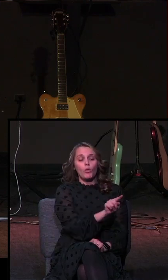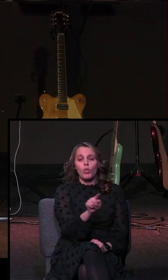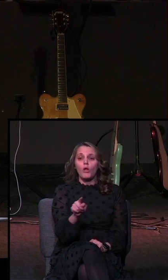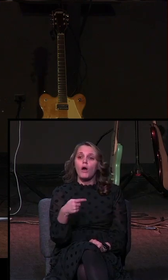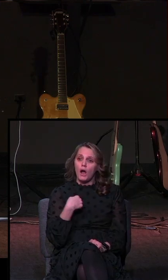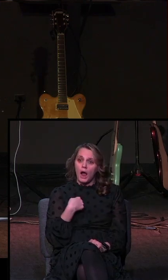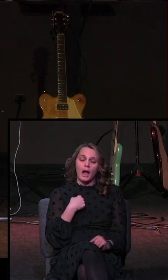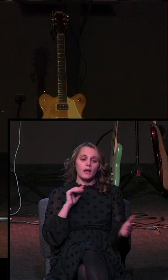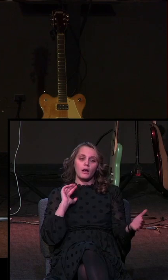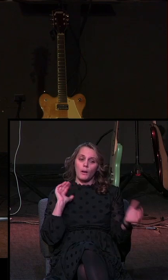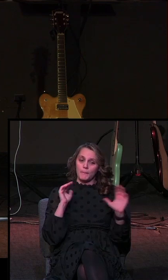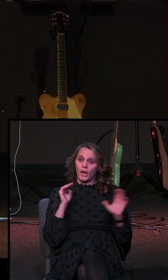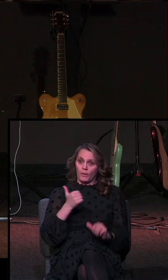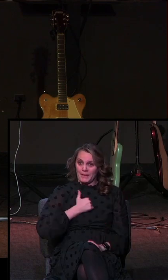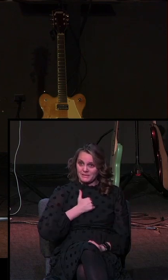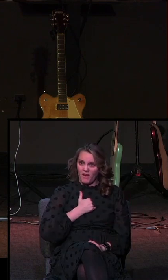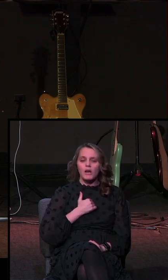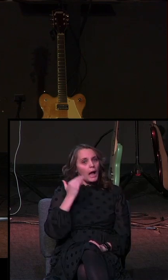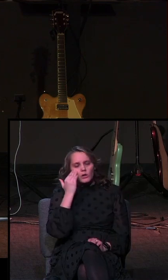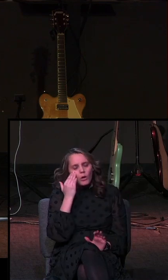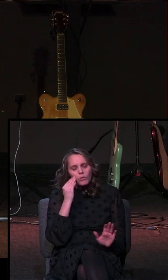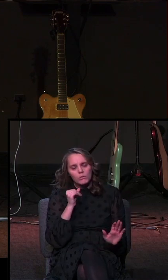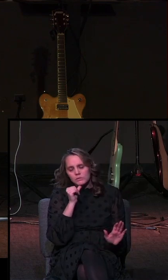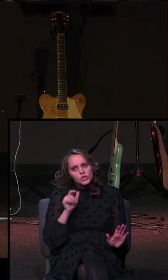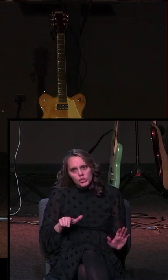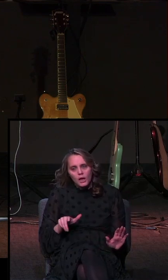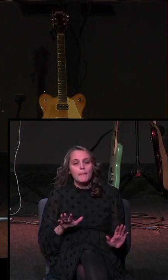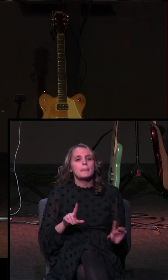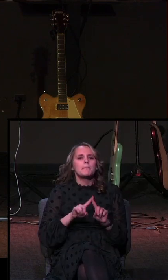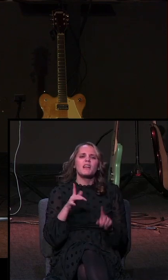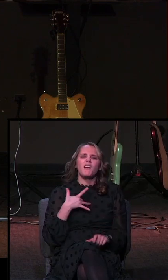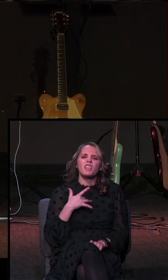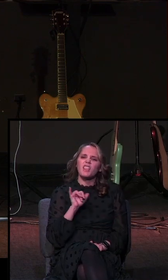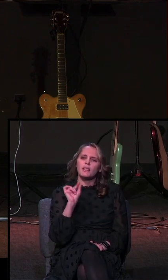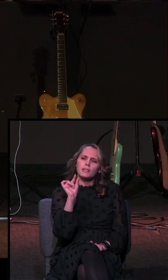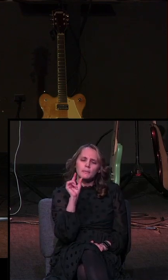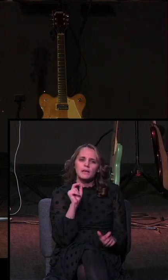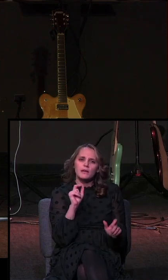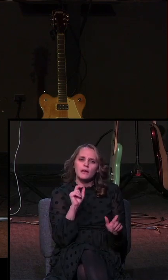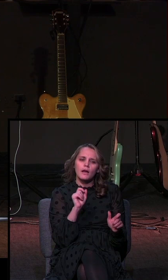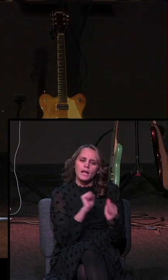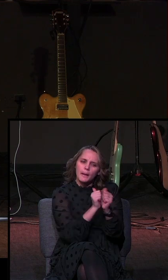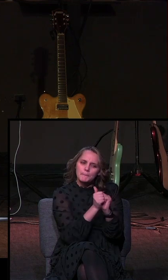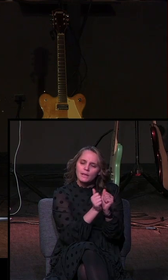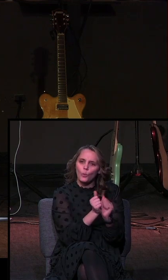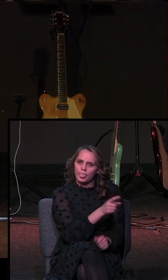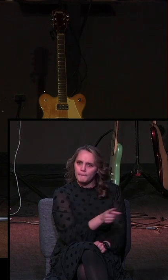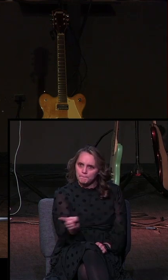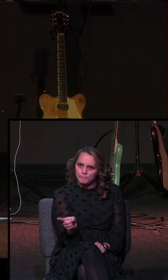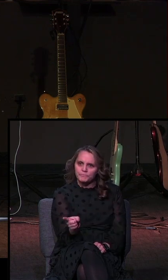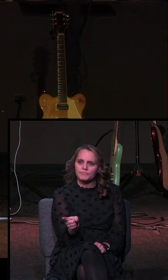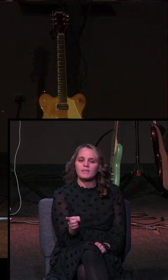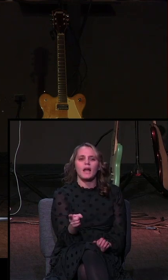I know I shouldn't. And I sort of like, you know, feel like I'm competing with them a little bit if I let myself just go down that path to where I